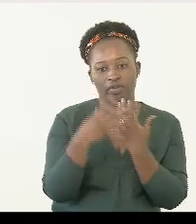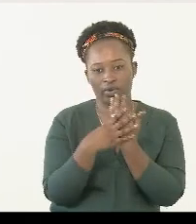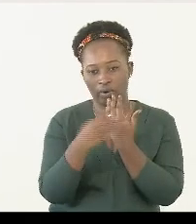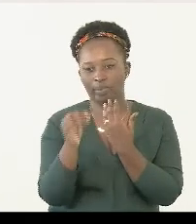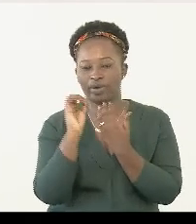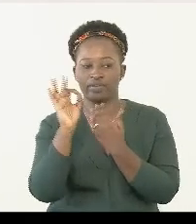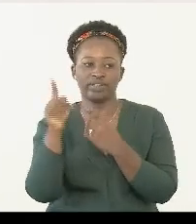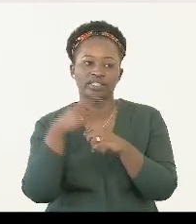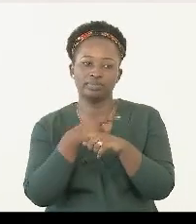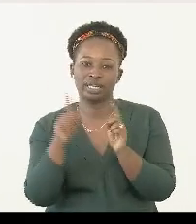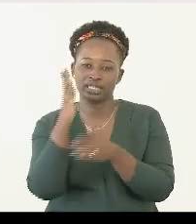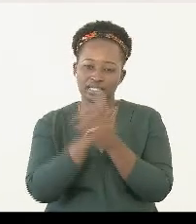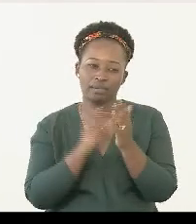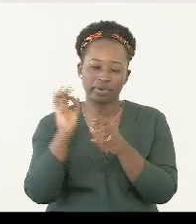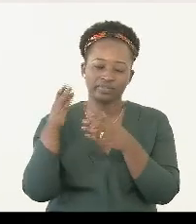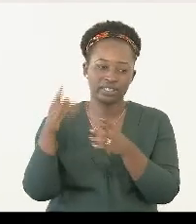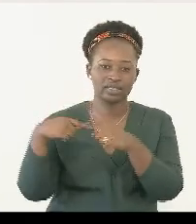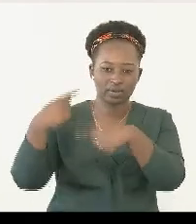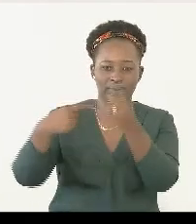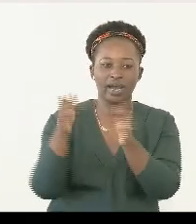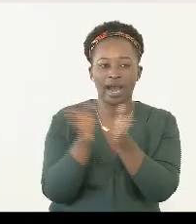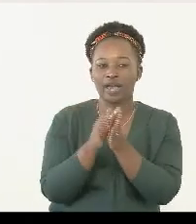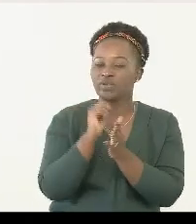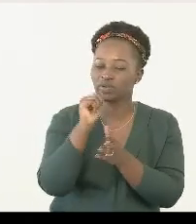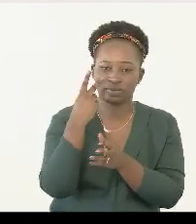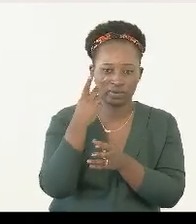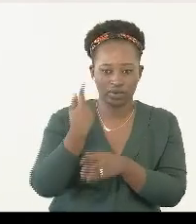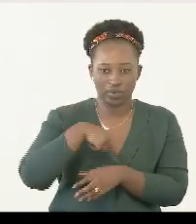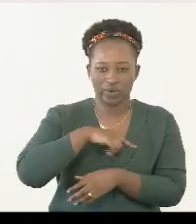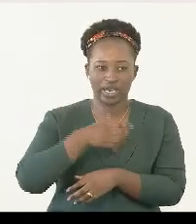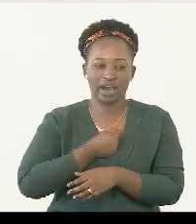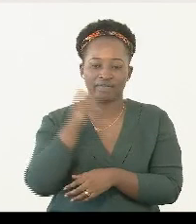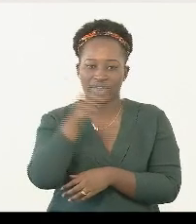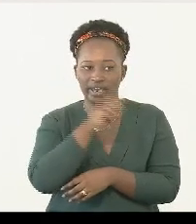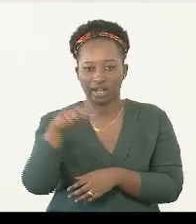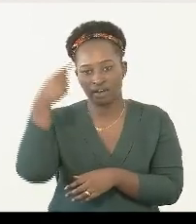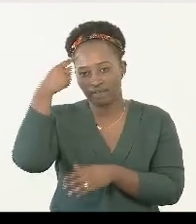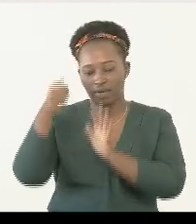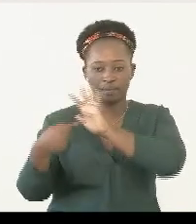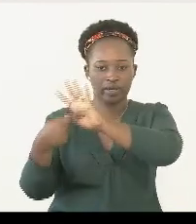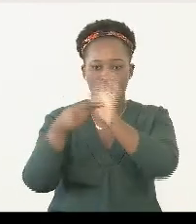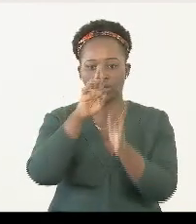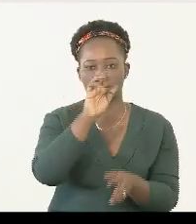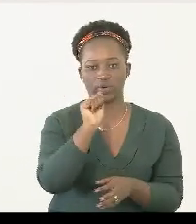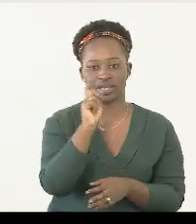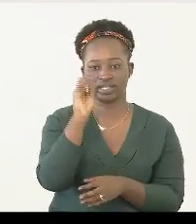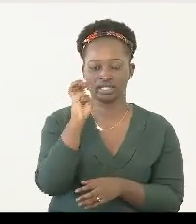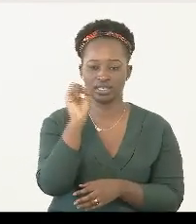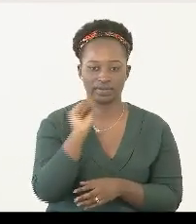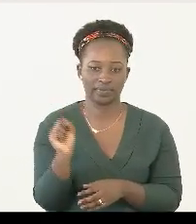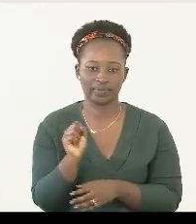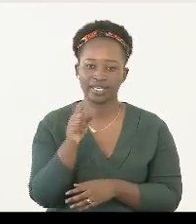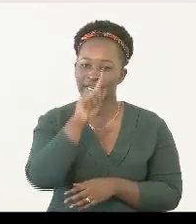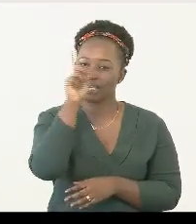But some of these mistakes go on unnoticed. So we have the error formation rate